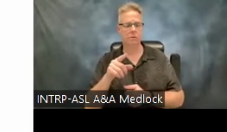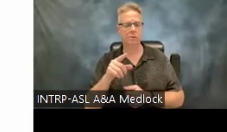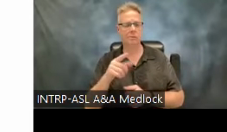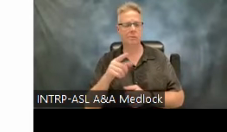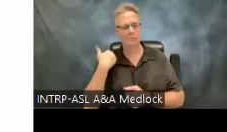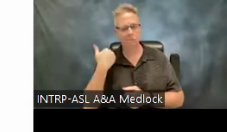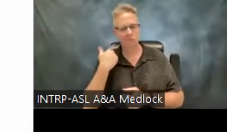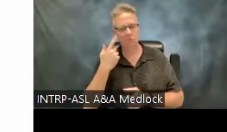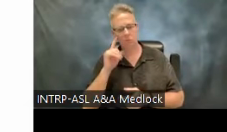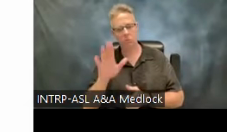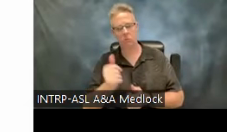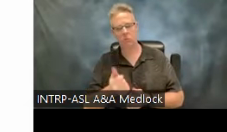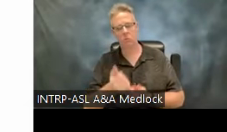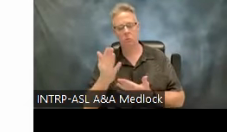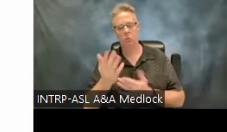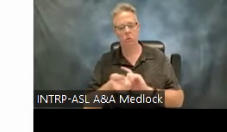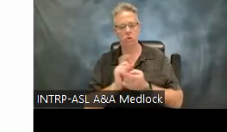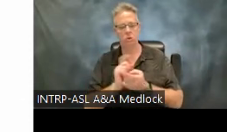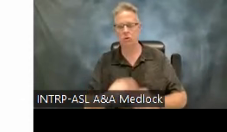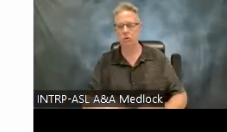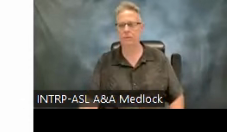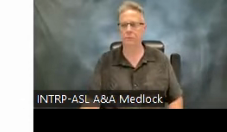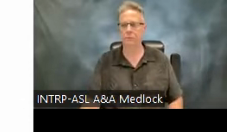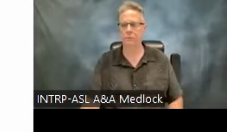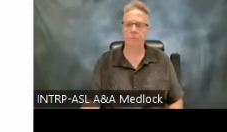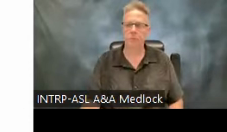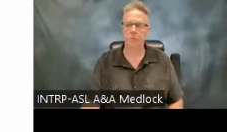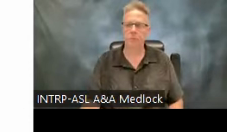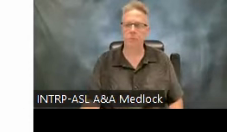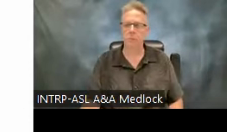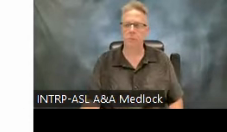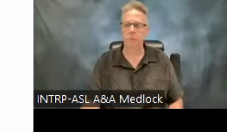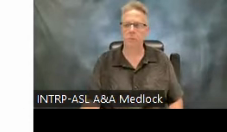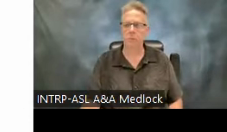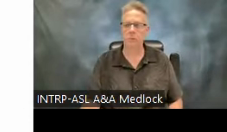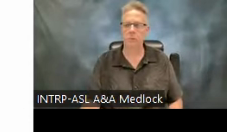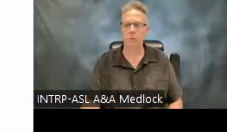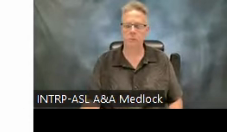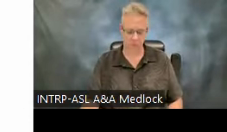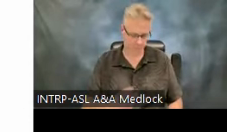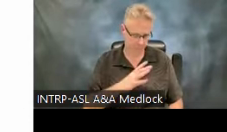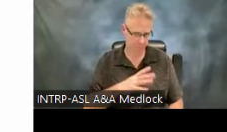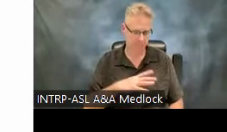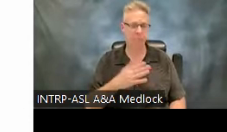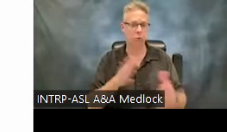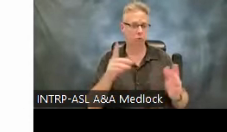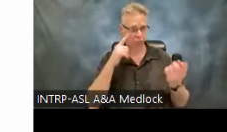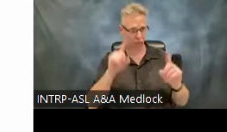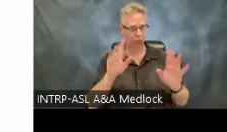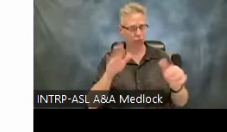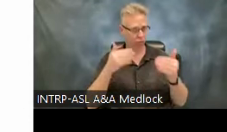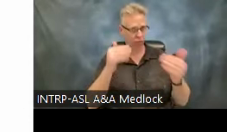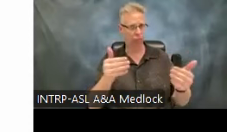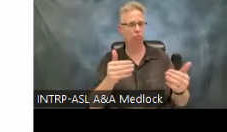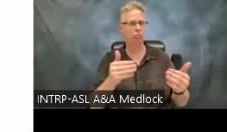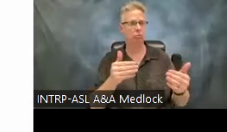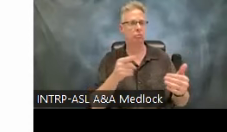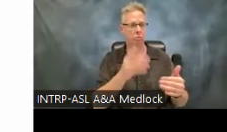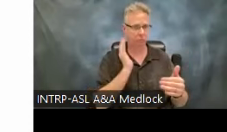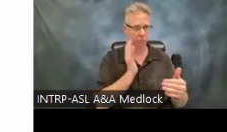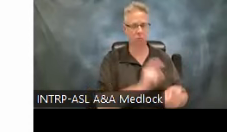was to the proposed changes? Is there a general agreement to changing from what it was to